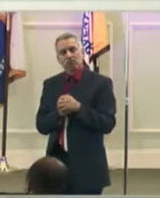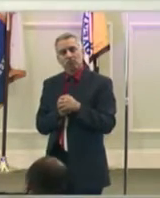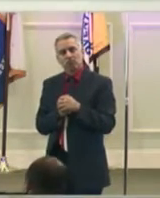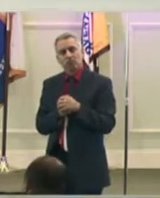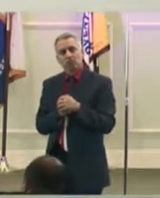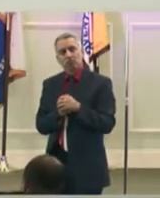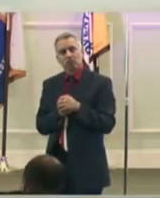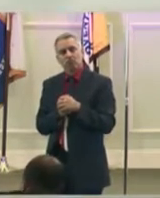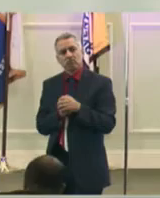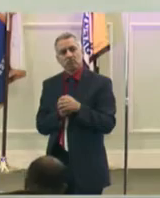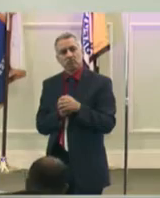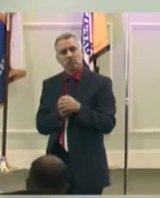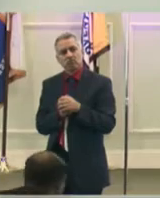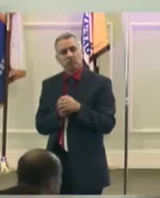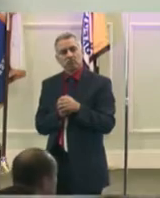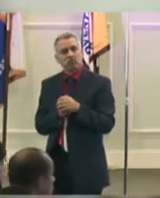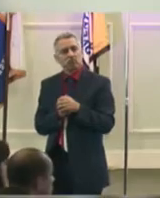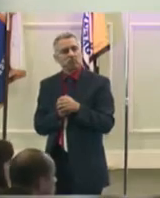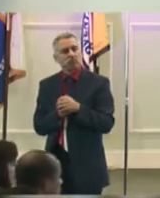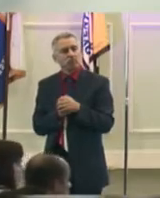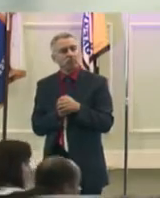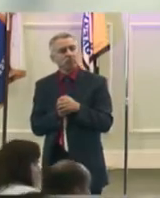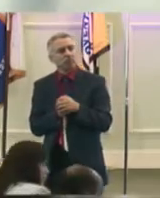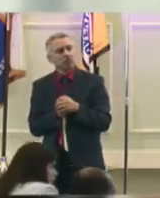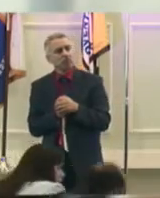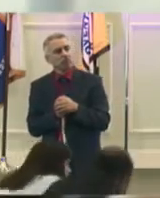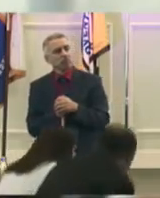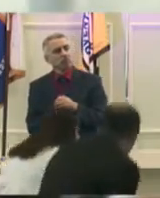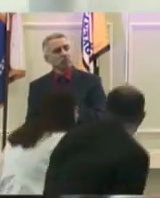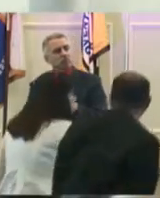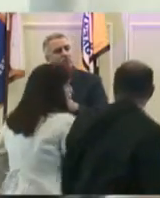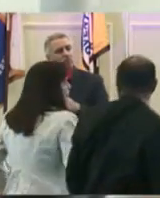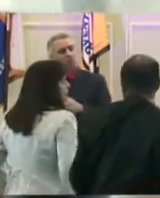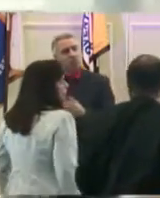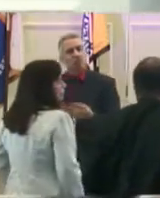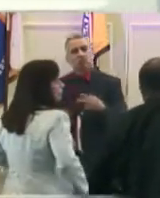For the rest of us, let's stand, brother. We pray for everyone.